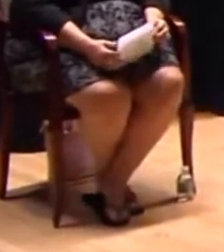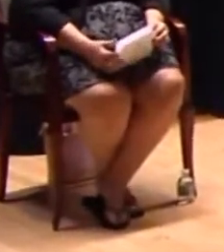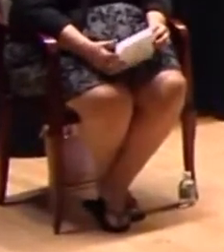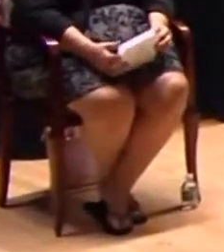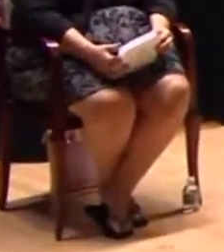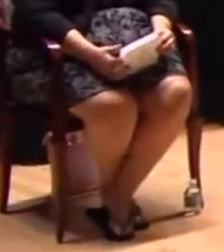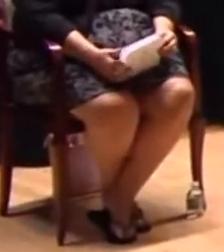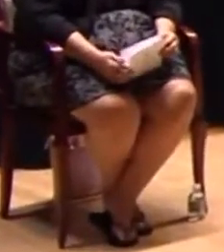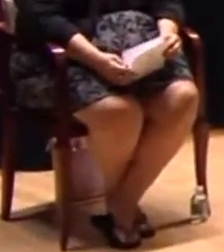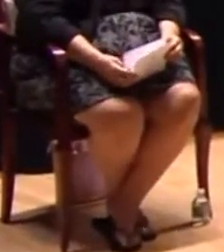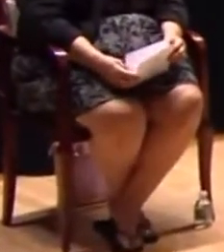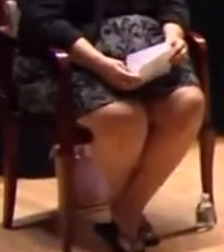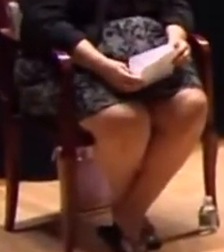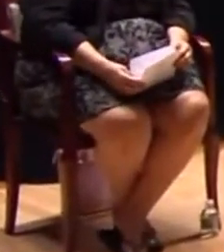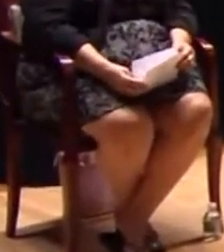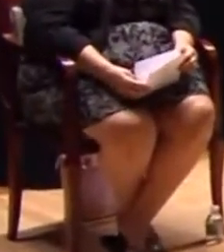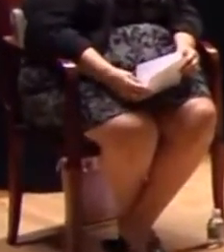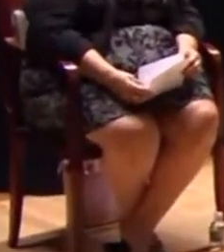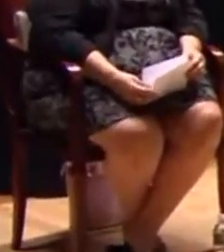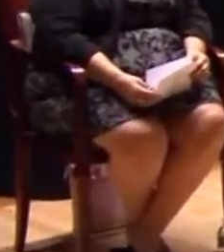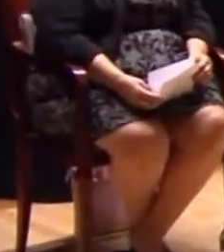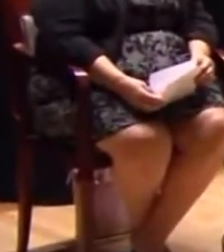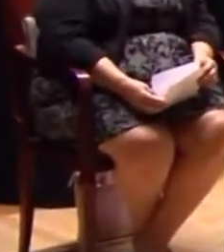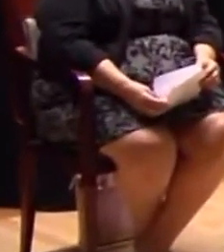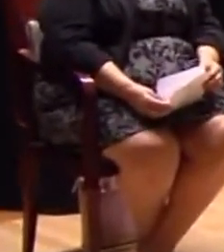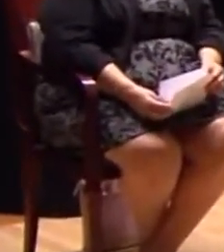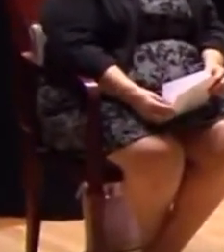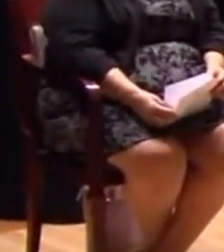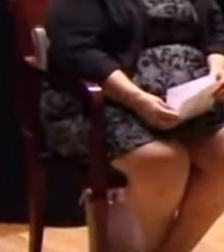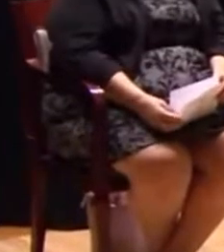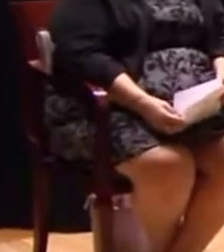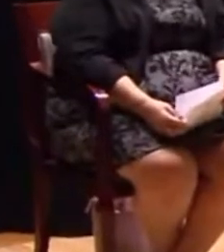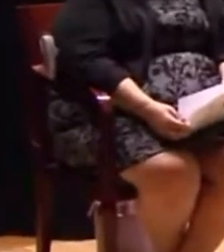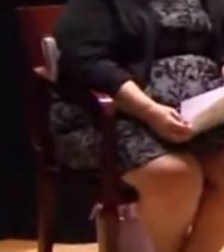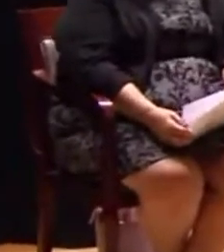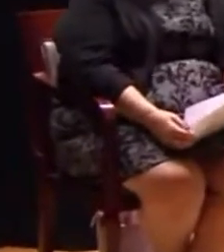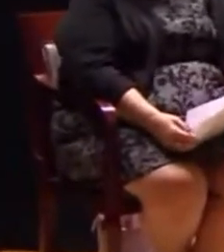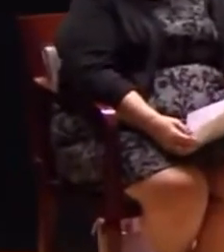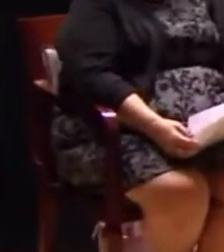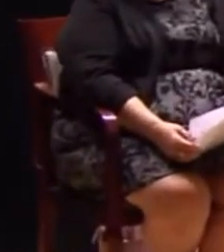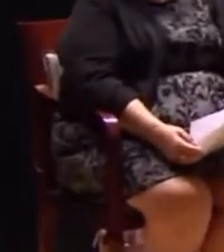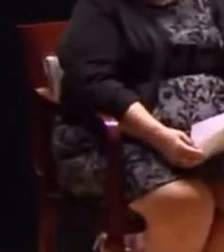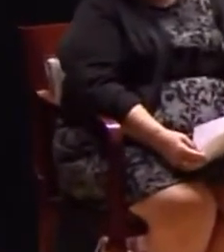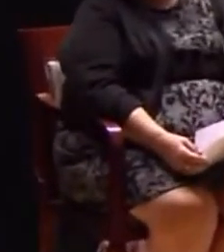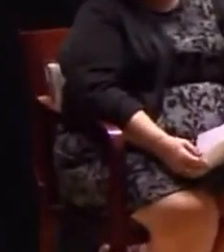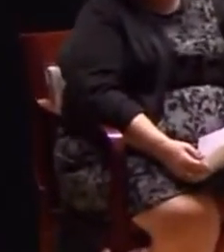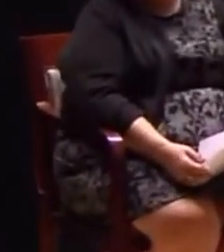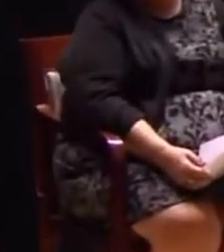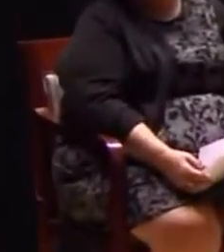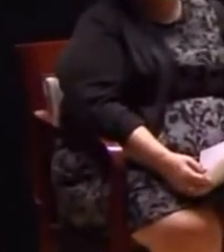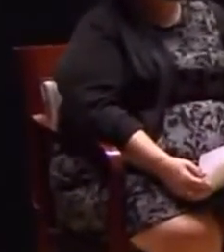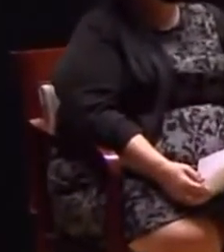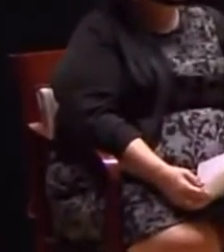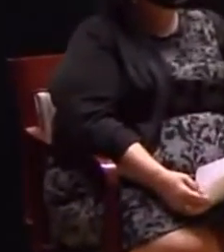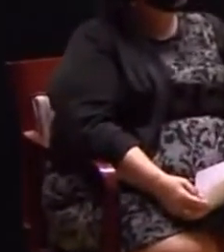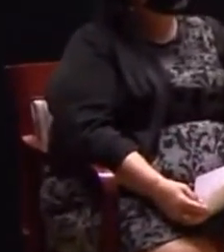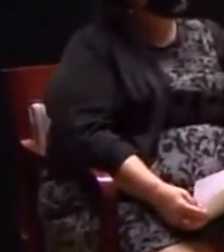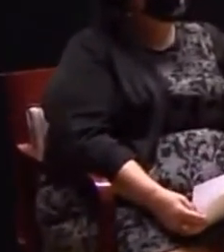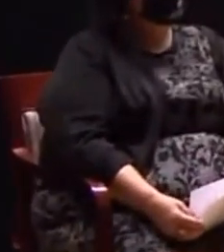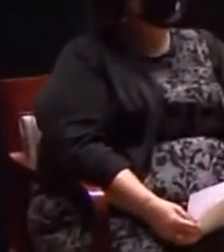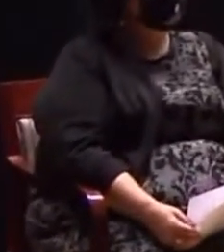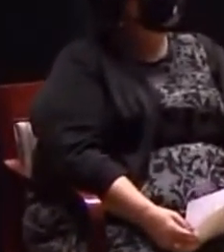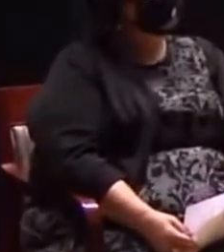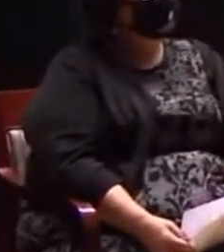attending virtually, welcome and thank you. Though I am indeed incredibly